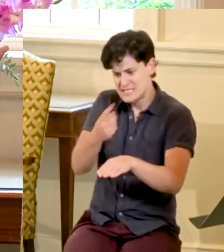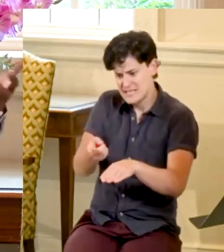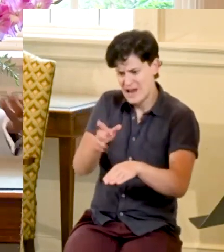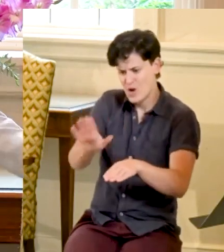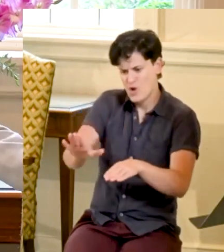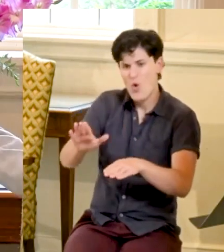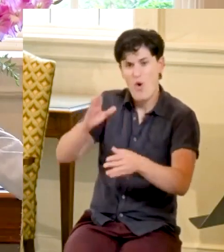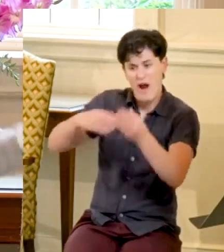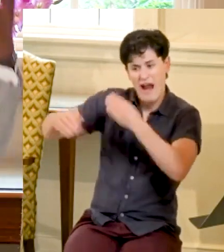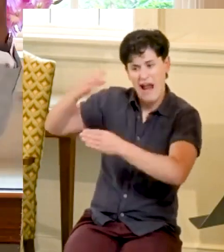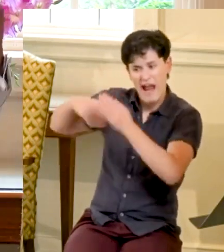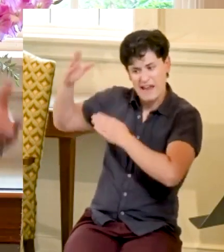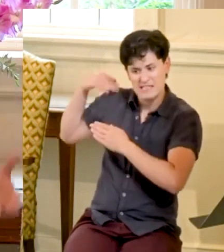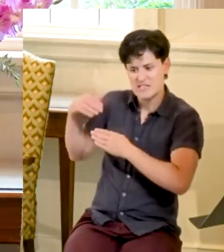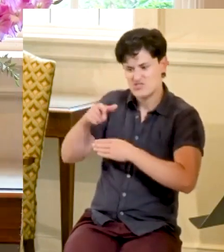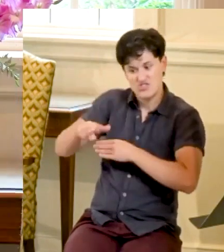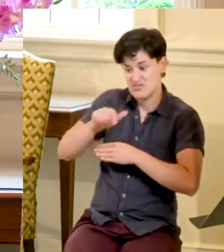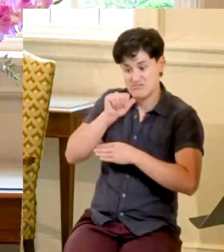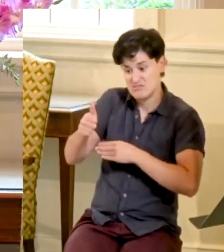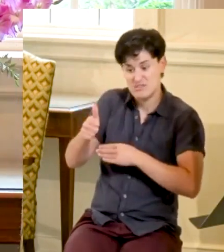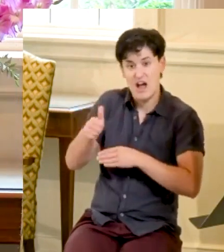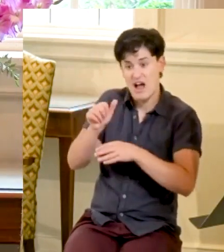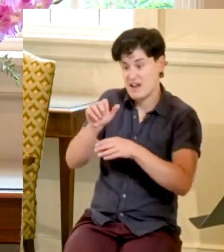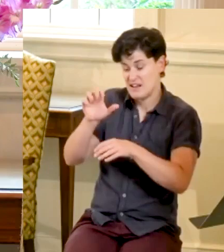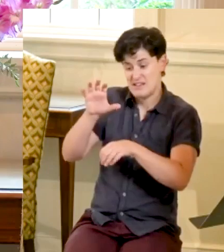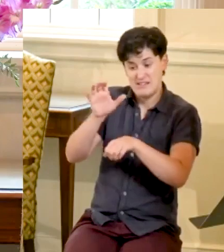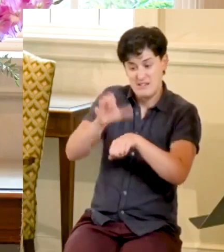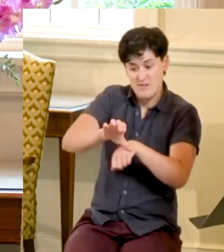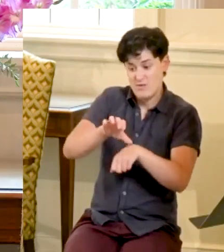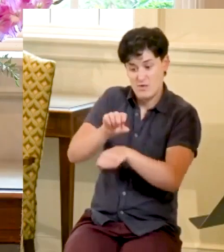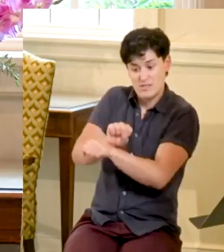weren't enslaved, just relocated.